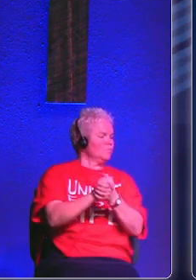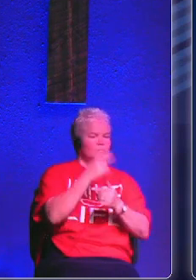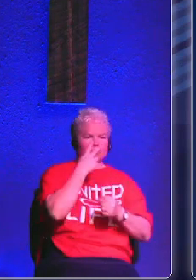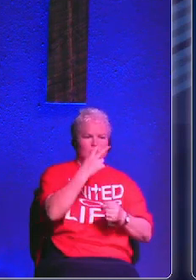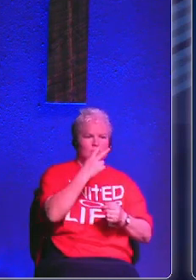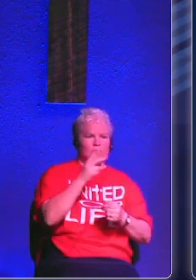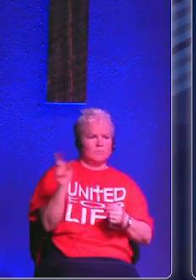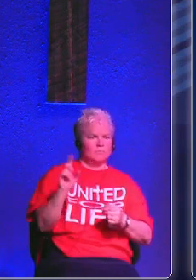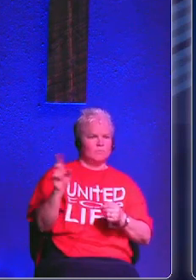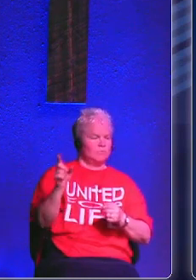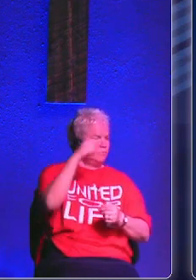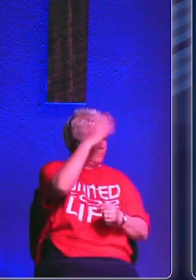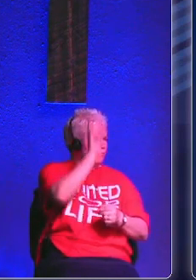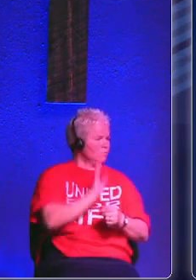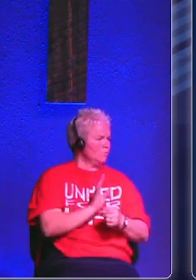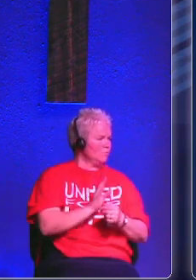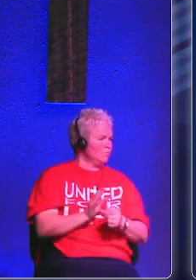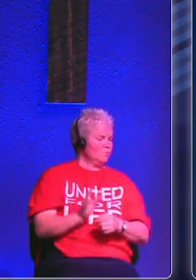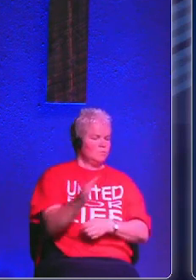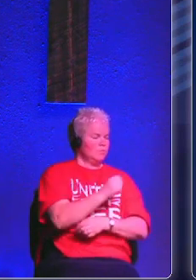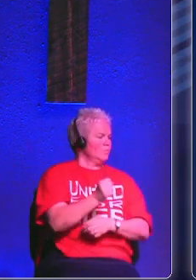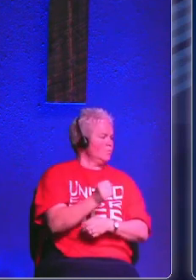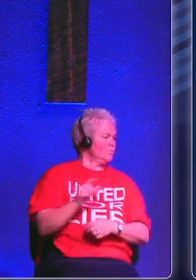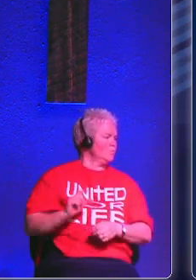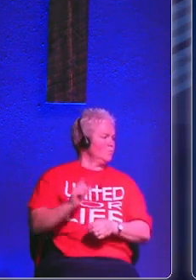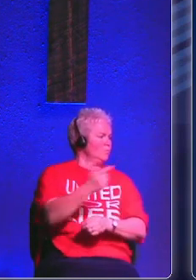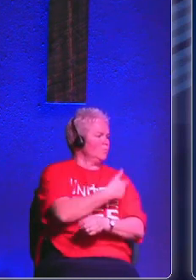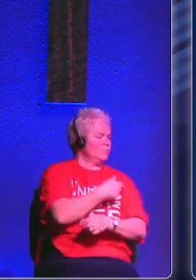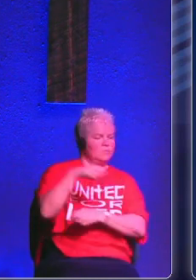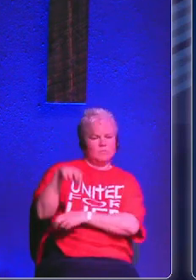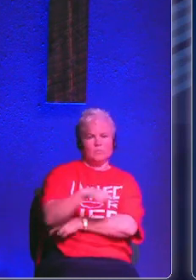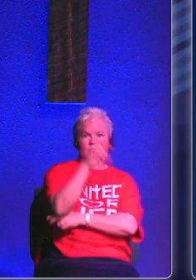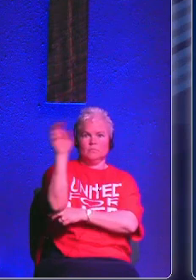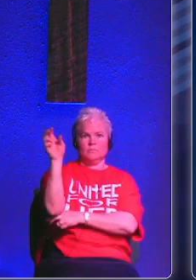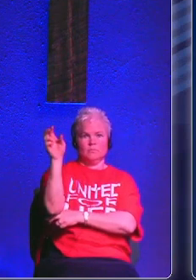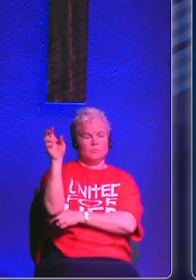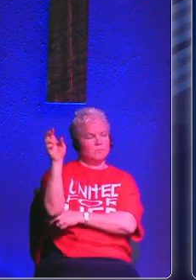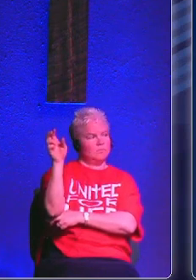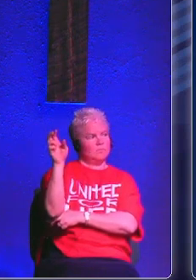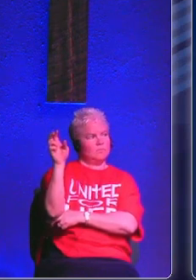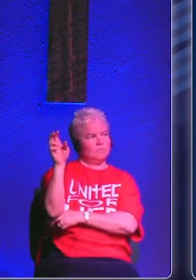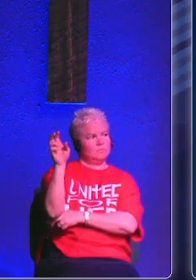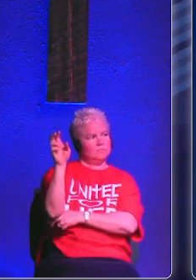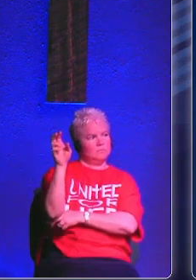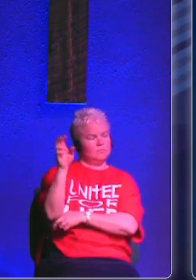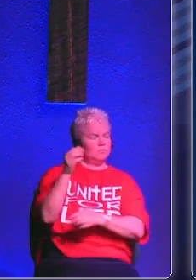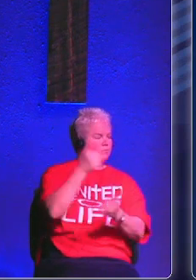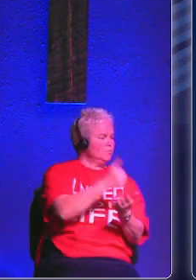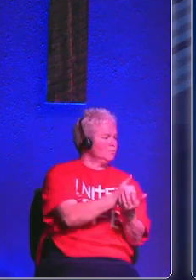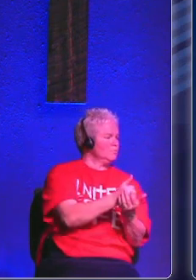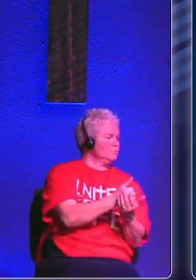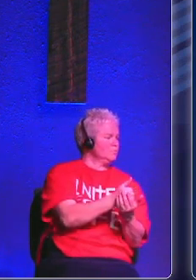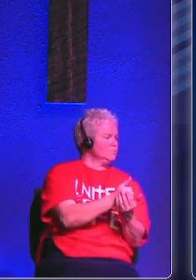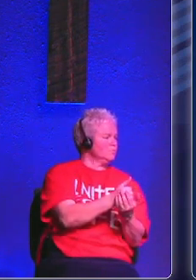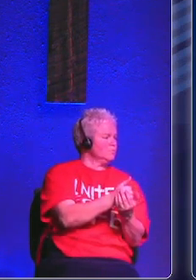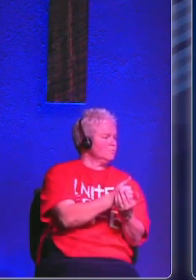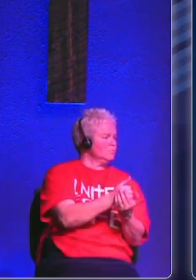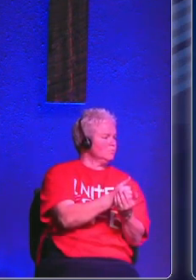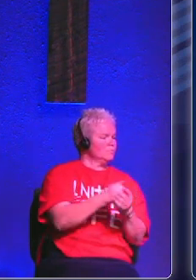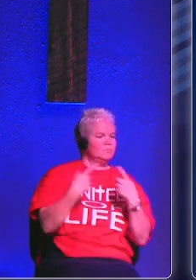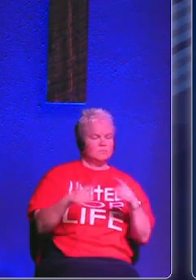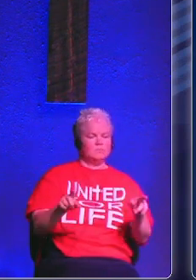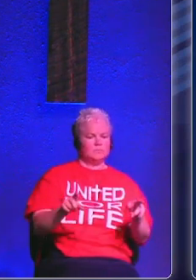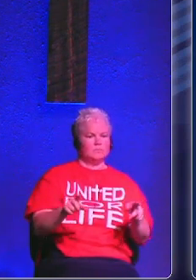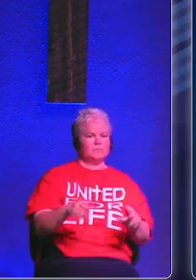so we can see where God wants to take us. What an adventure that is. You guys agree with me that we're going to do that? Amen? Amen. If you